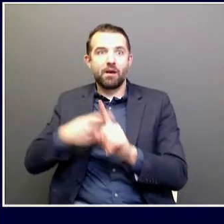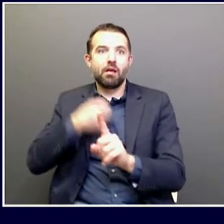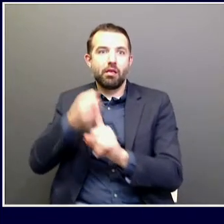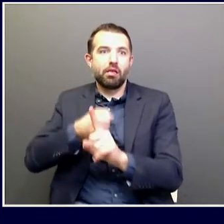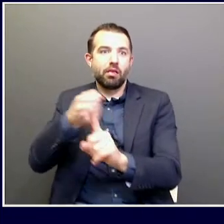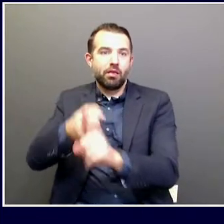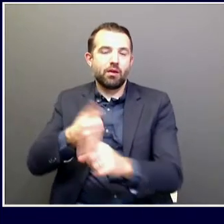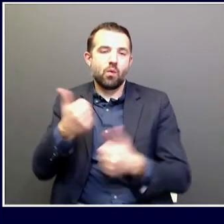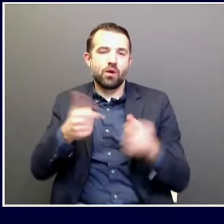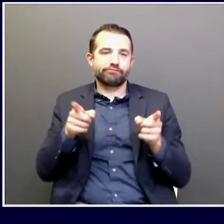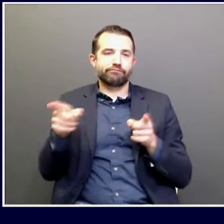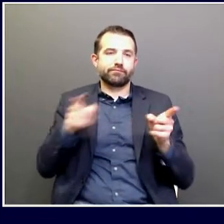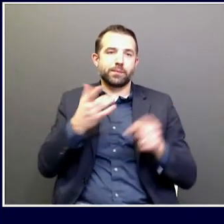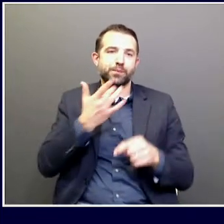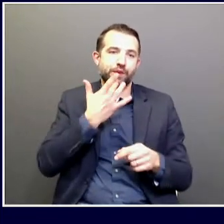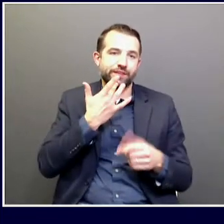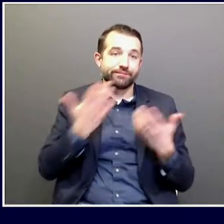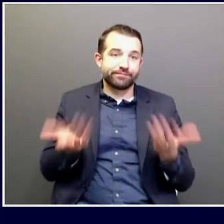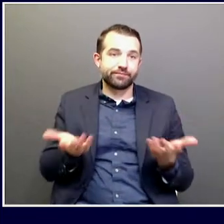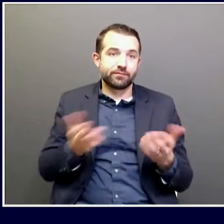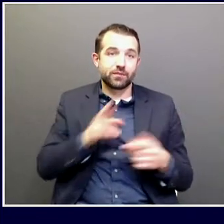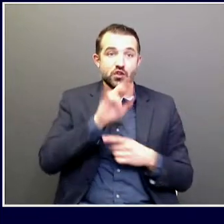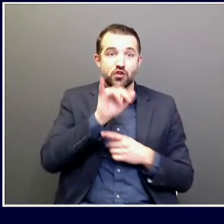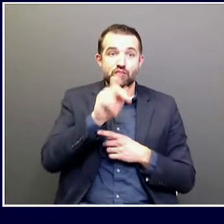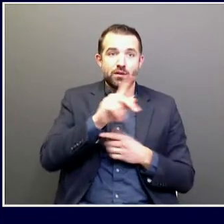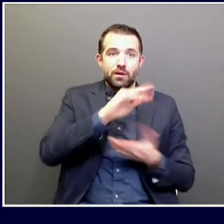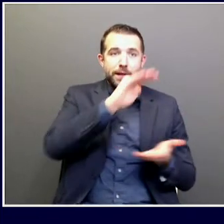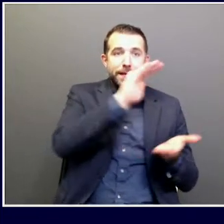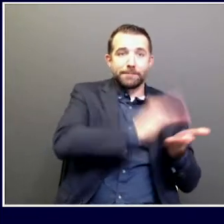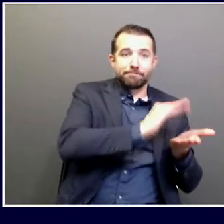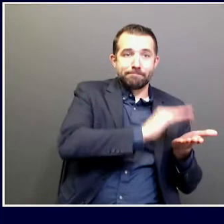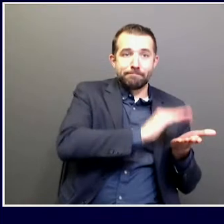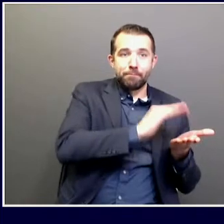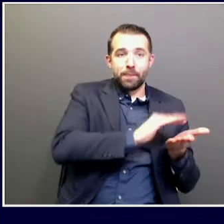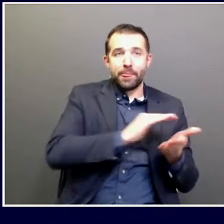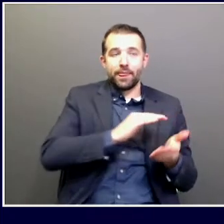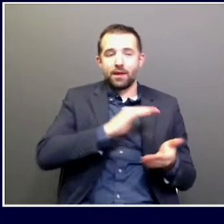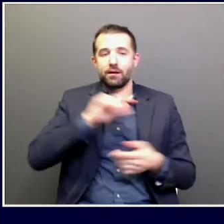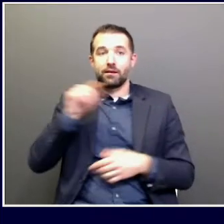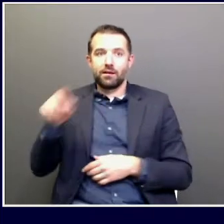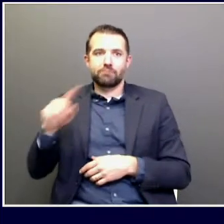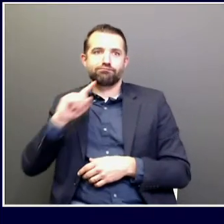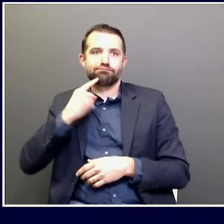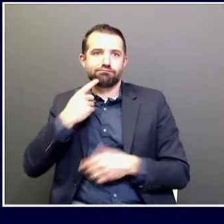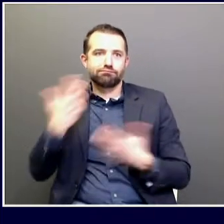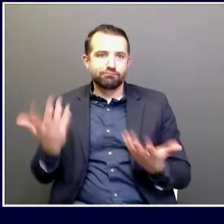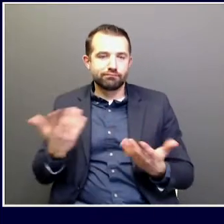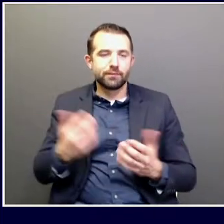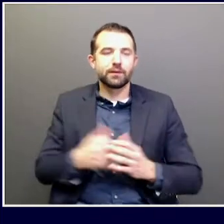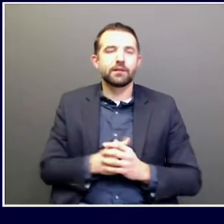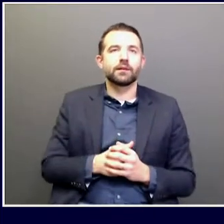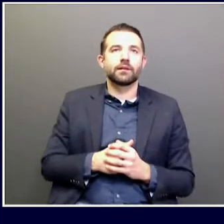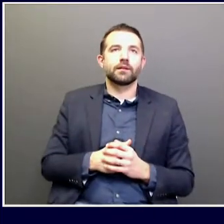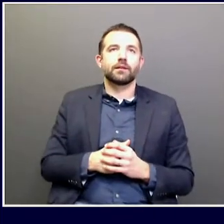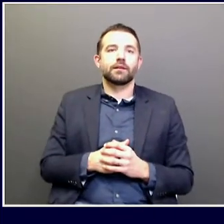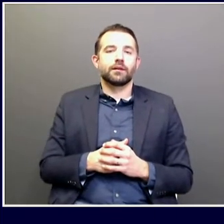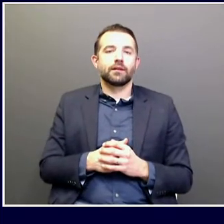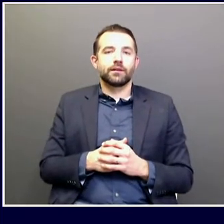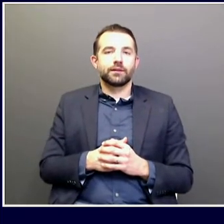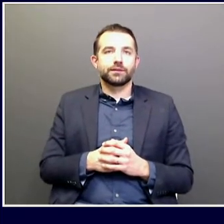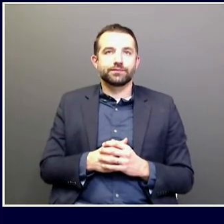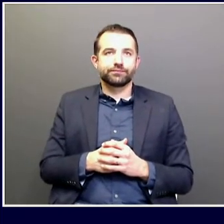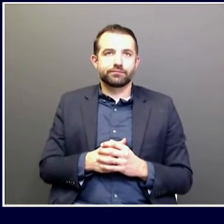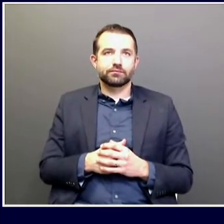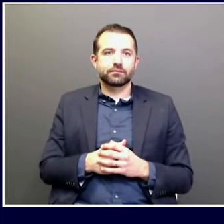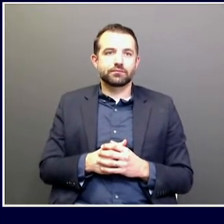of myocarditis is much higher if you take your chances with the virus itself rather than the vaccine. All the more reason